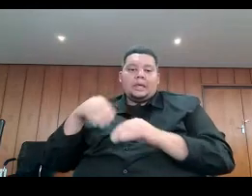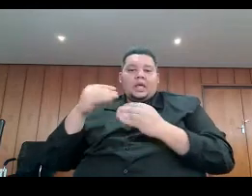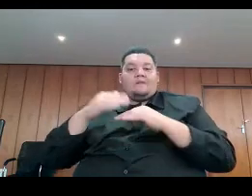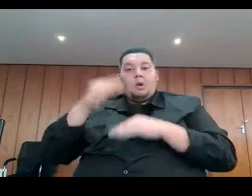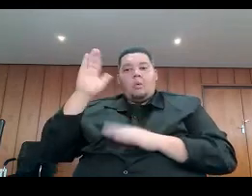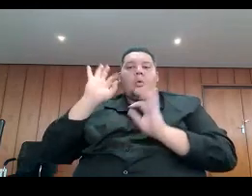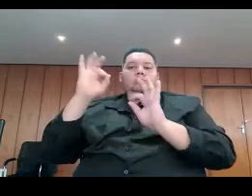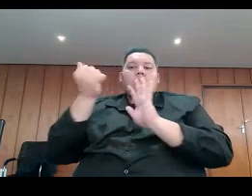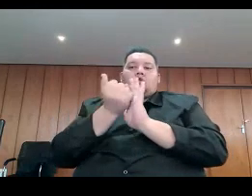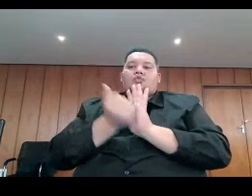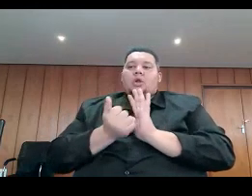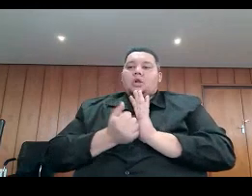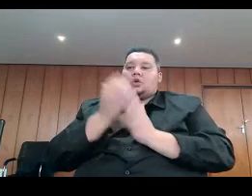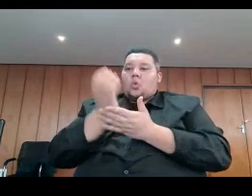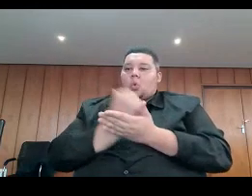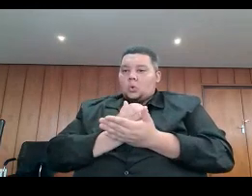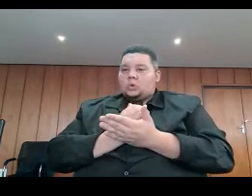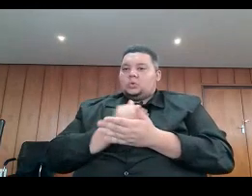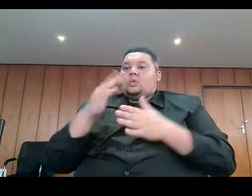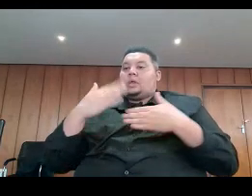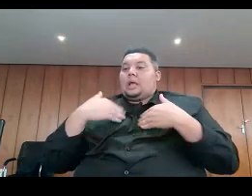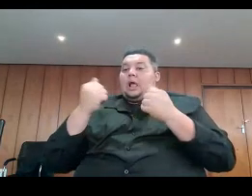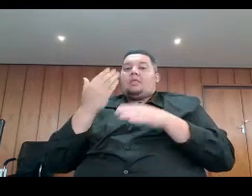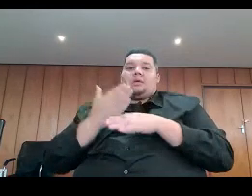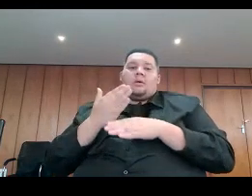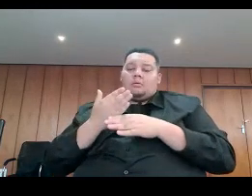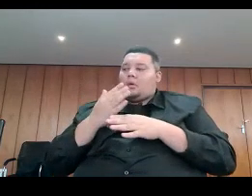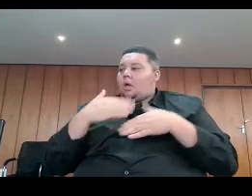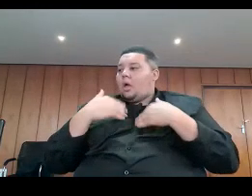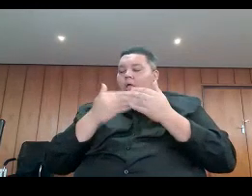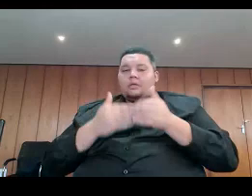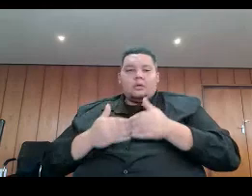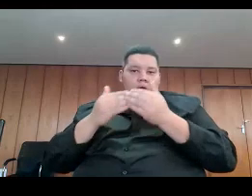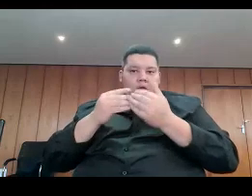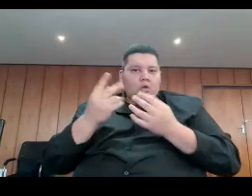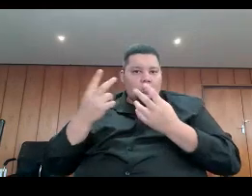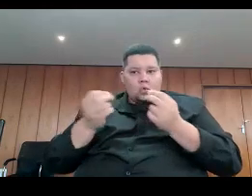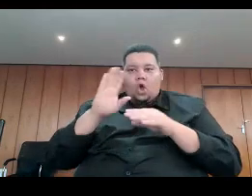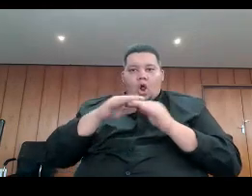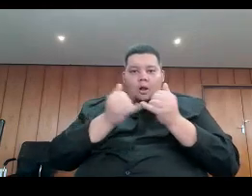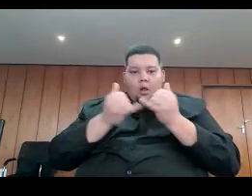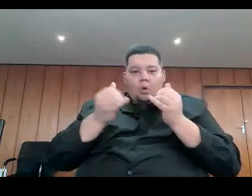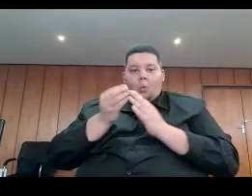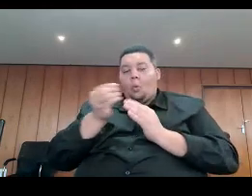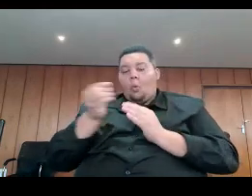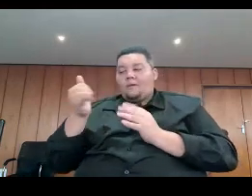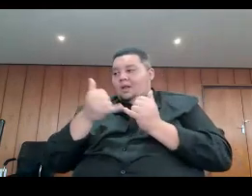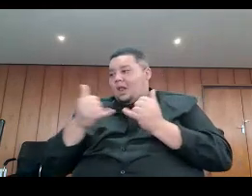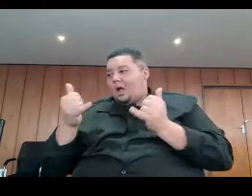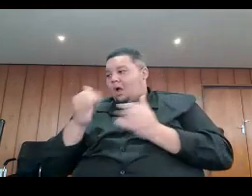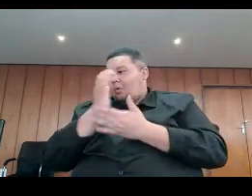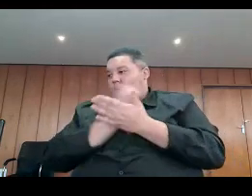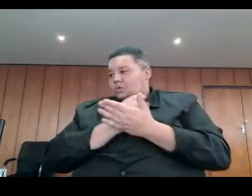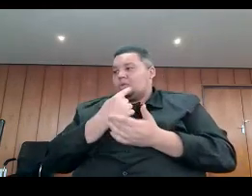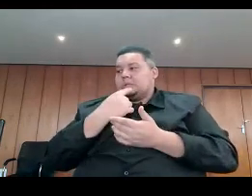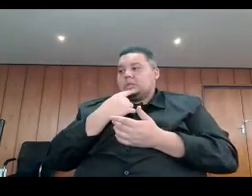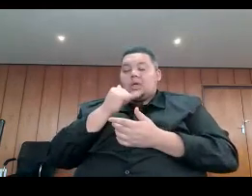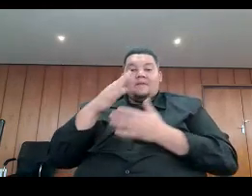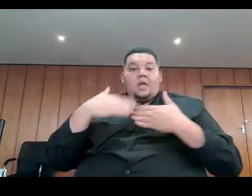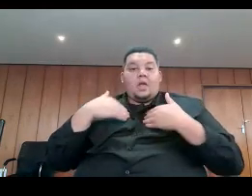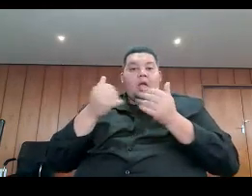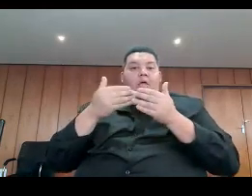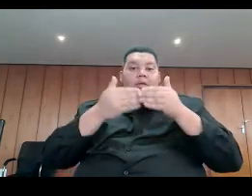courses. The healthcare workers couldn't go somewhere and say, I'm doing an online or offline course. So if the healthcare workers cannot